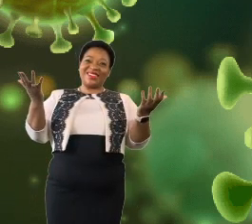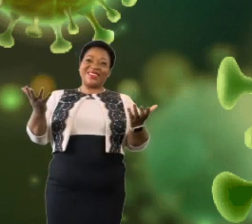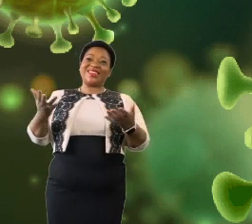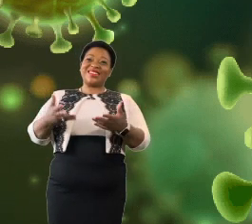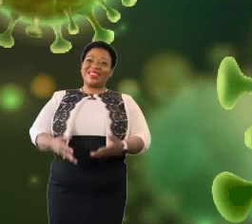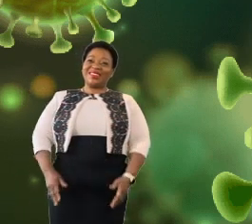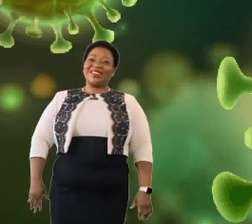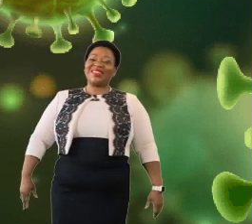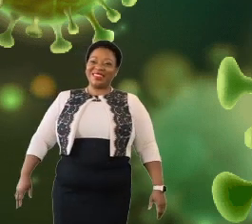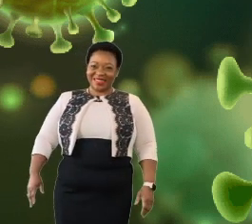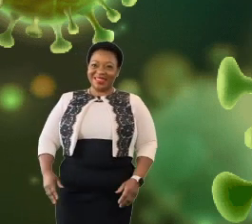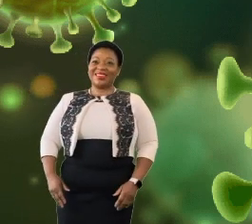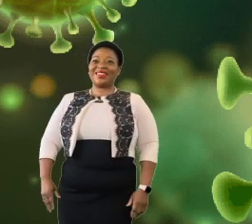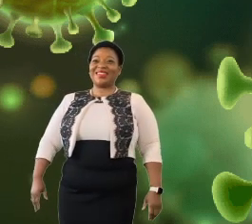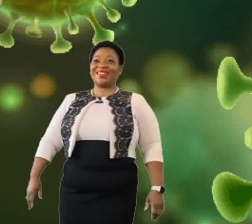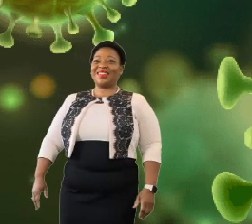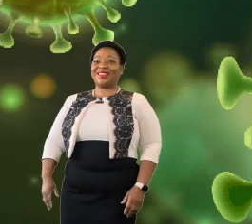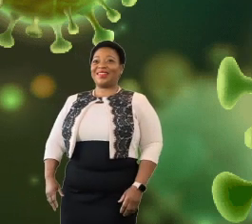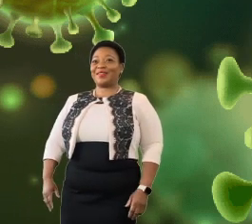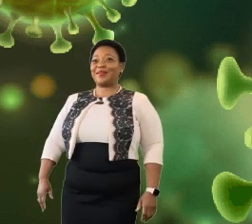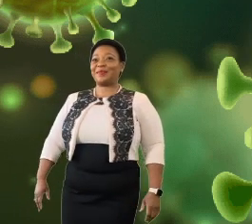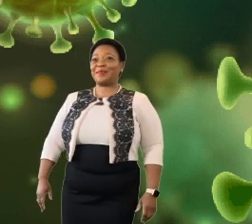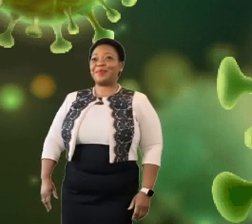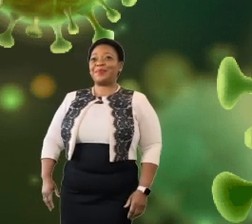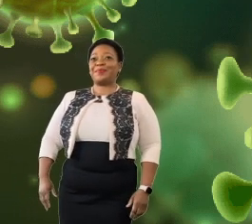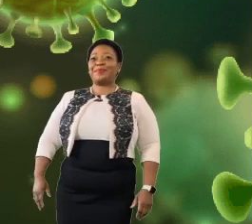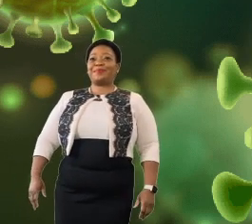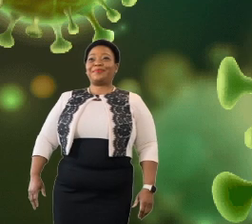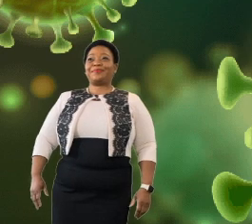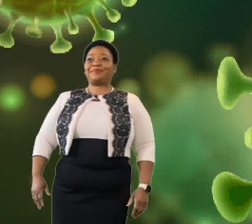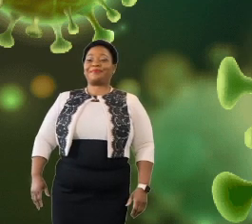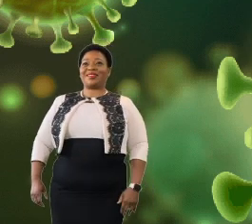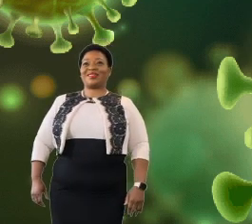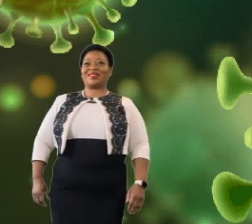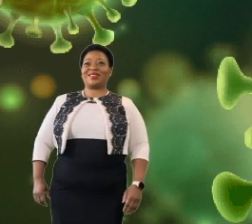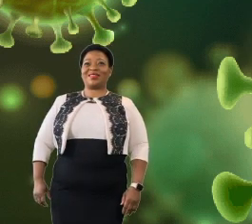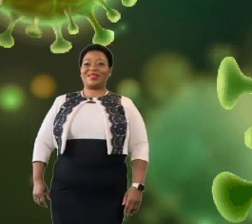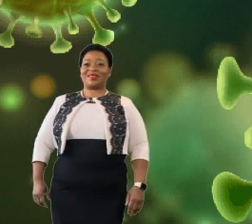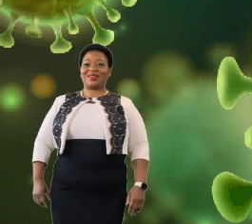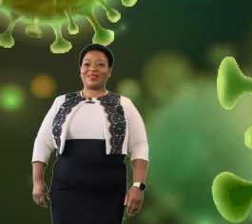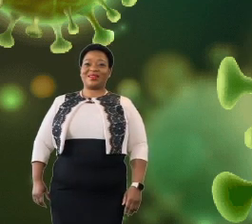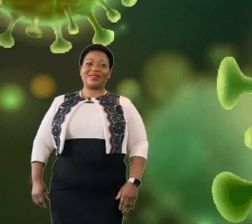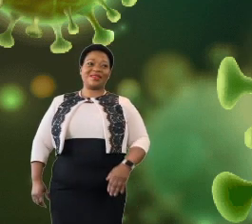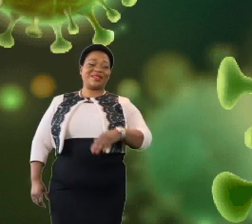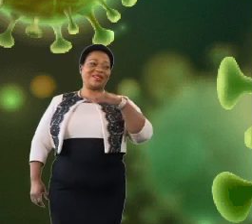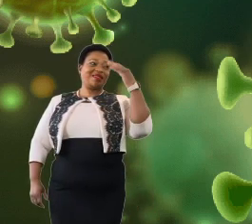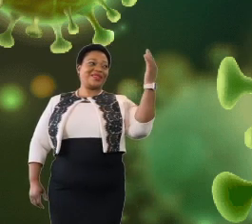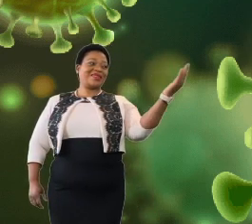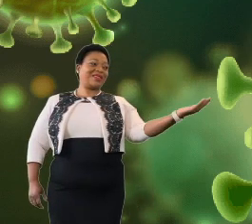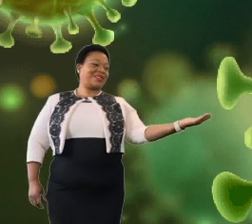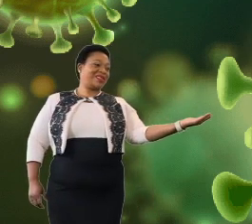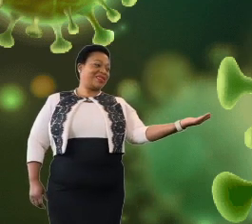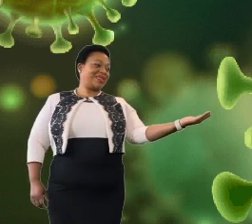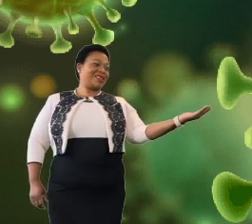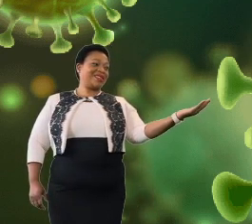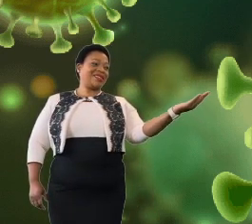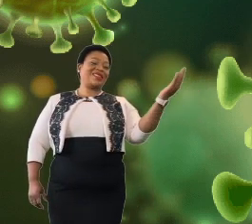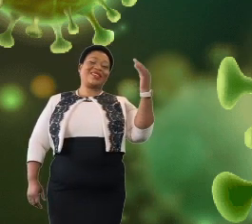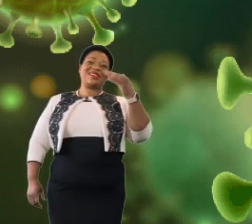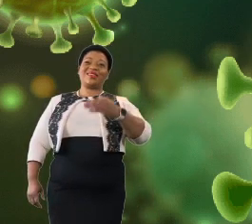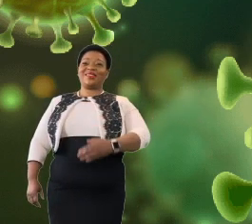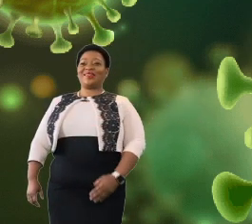issues, the challenges that they're experiencing. And at the end, I'm just going to flash quickly an Annexure